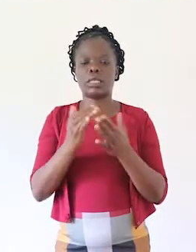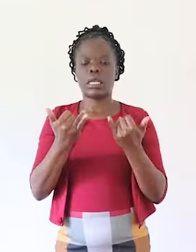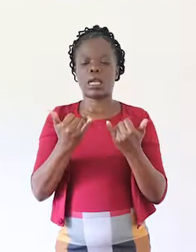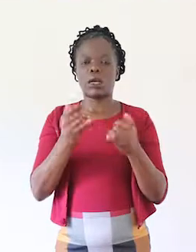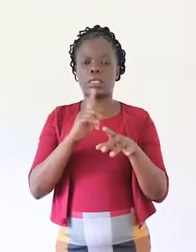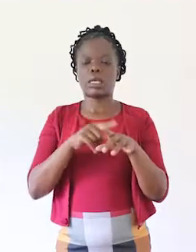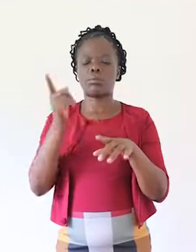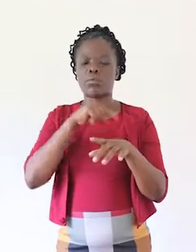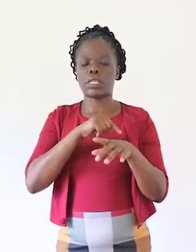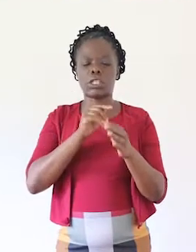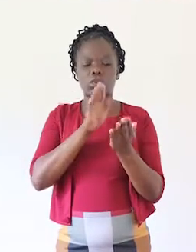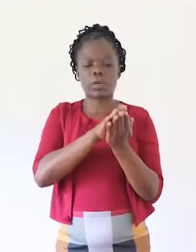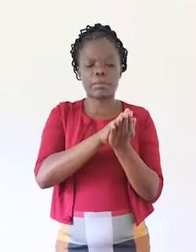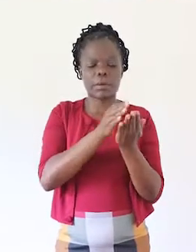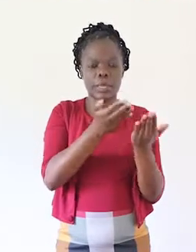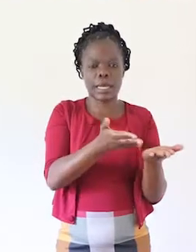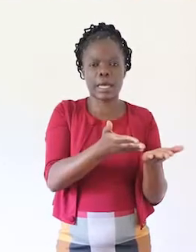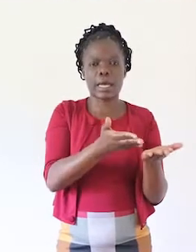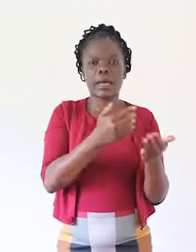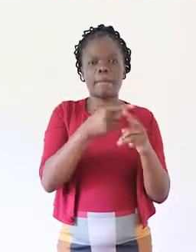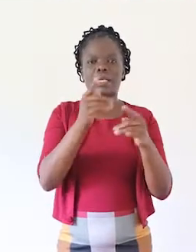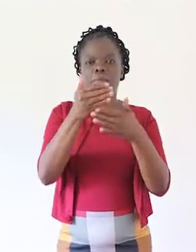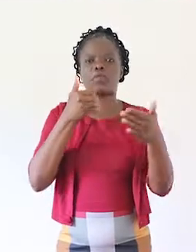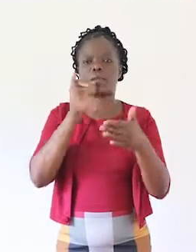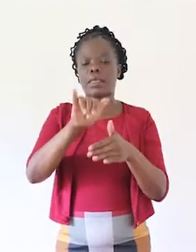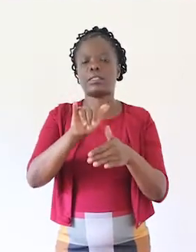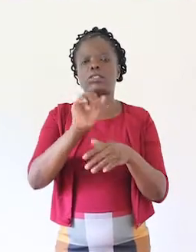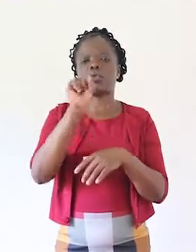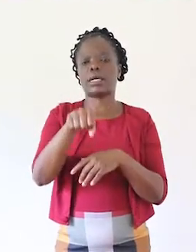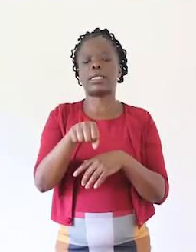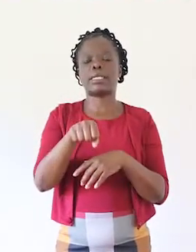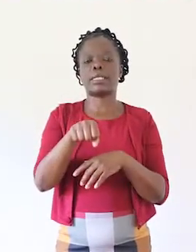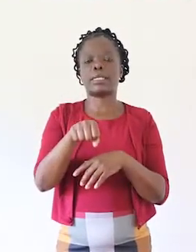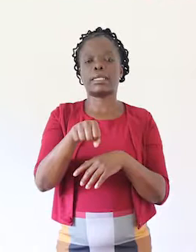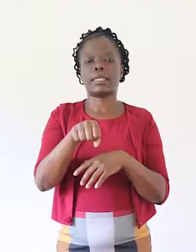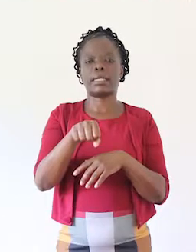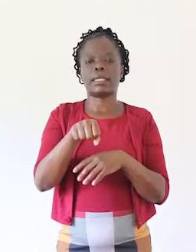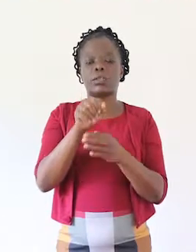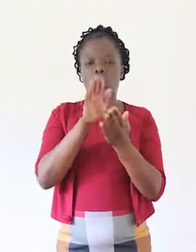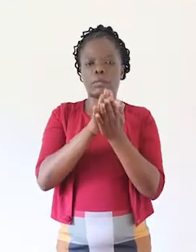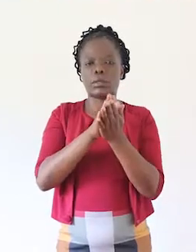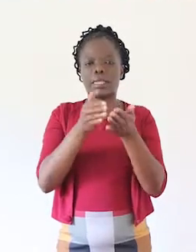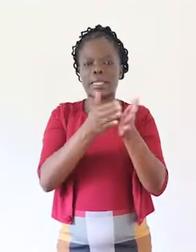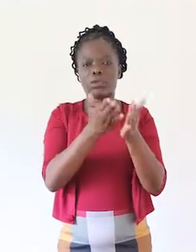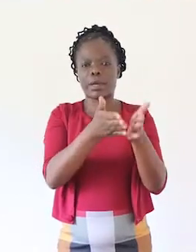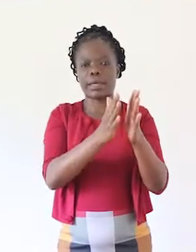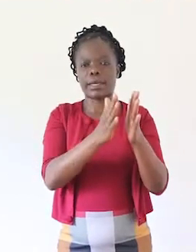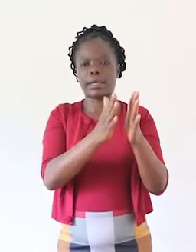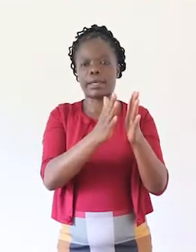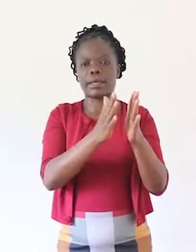So then finishing, you put it here. But before that, you can put it this